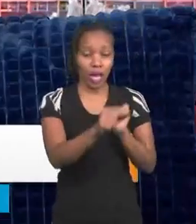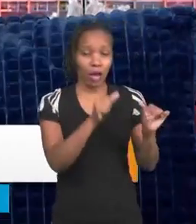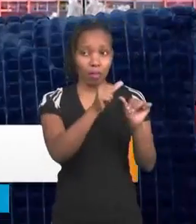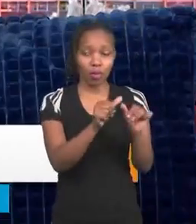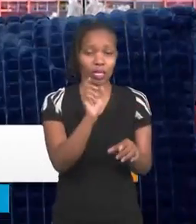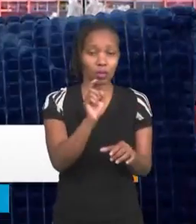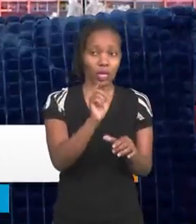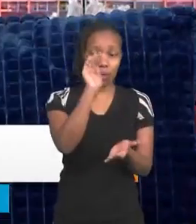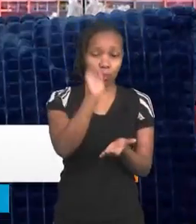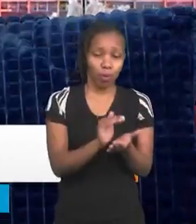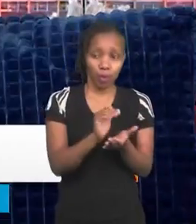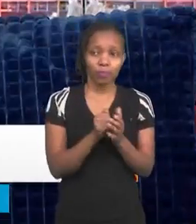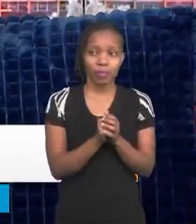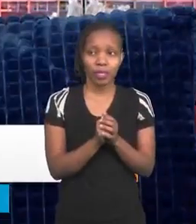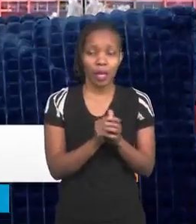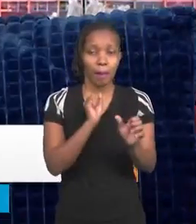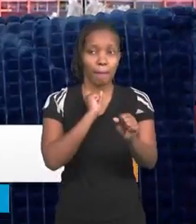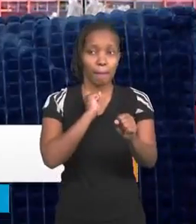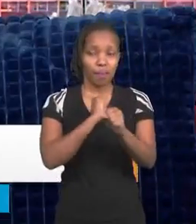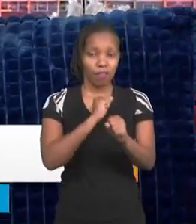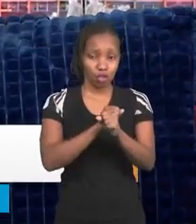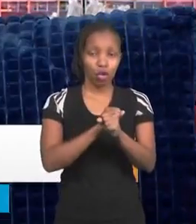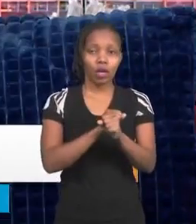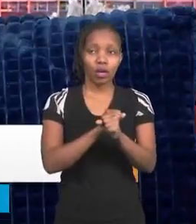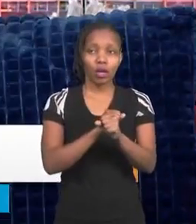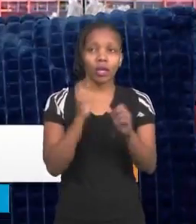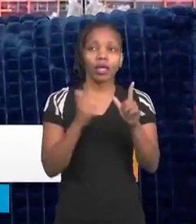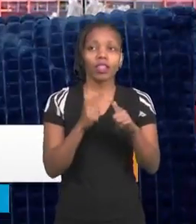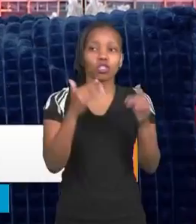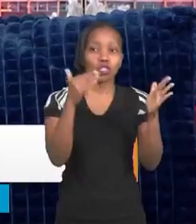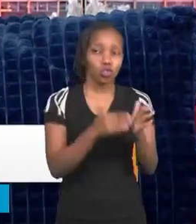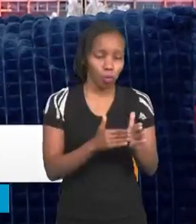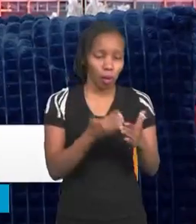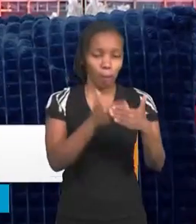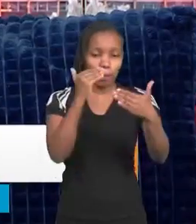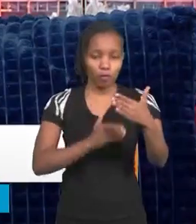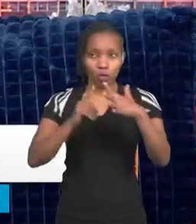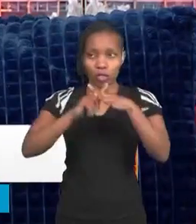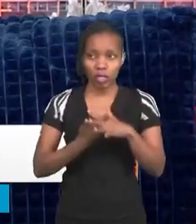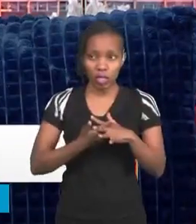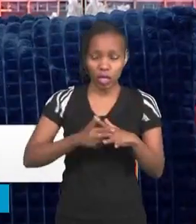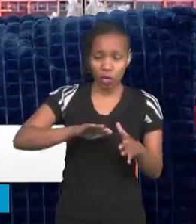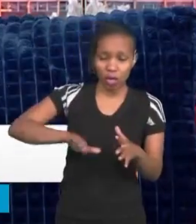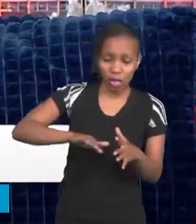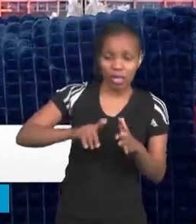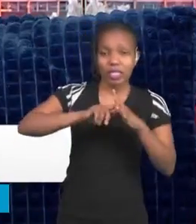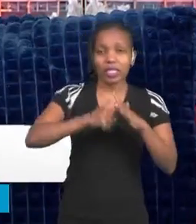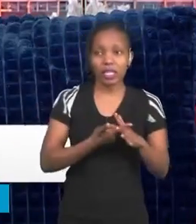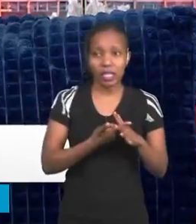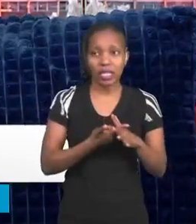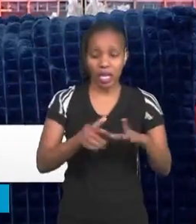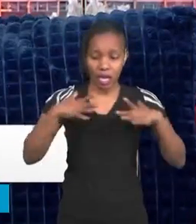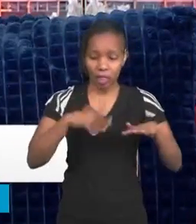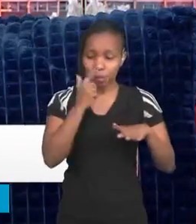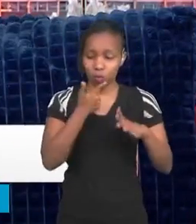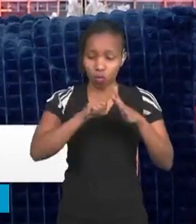demand reduction, it means you're talking prevention issues. Yeah, okay. So that you stop them before they start. Uh-huh, you delay the starting. And those who have